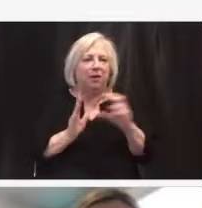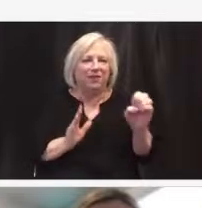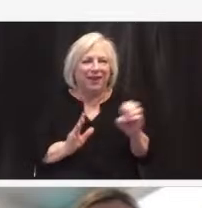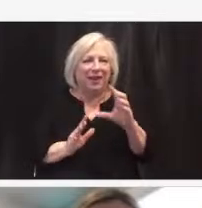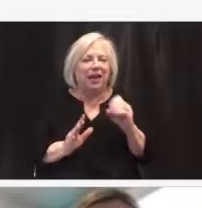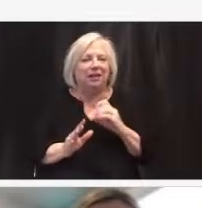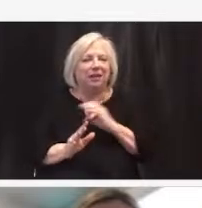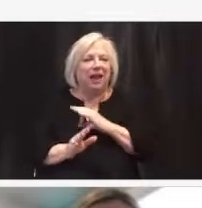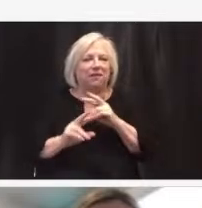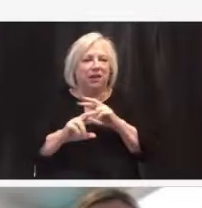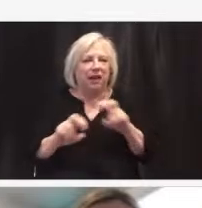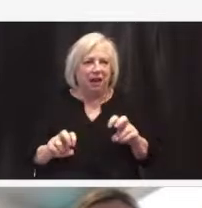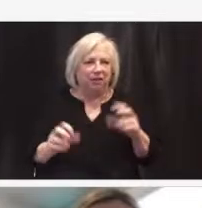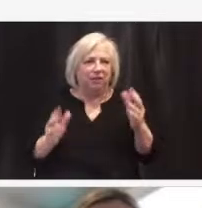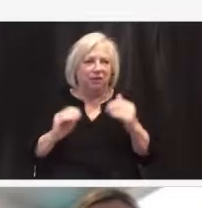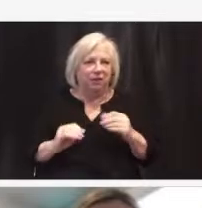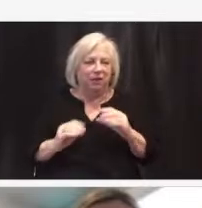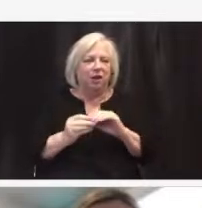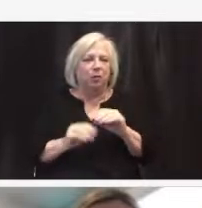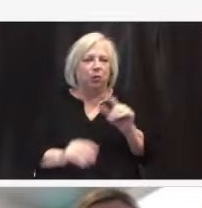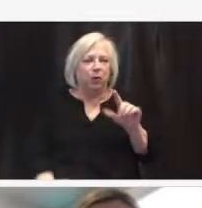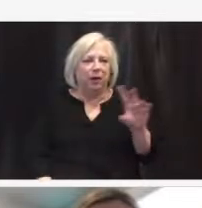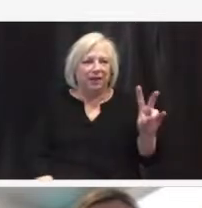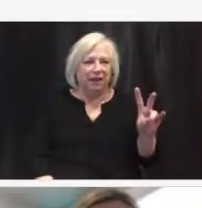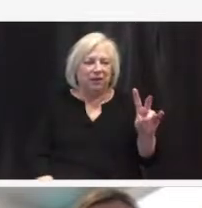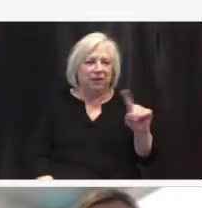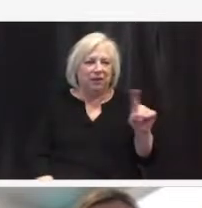report. Item 27,